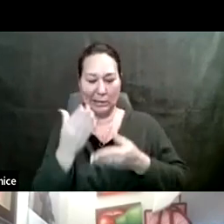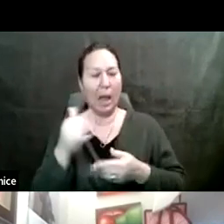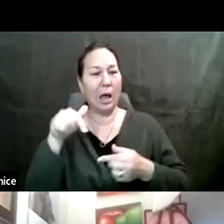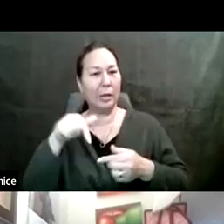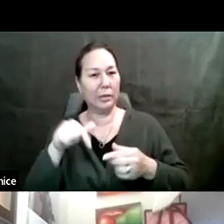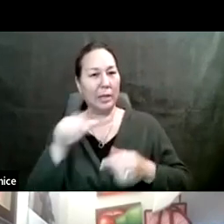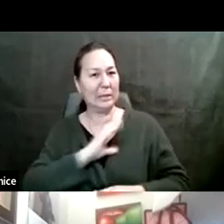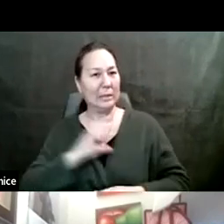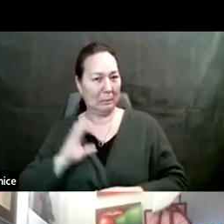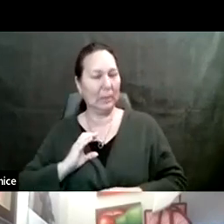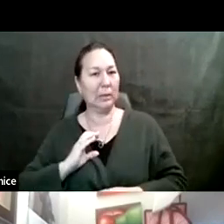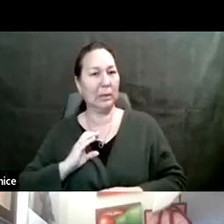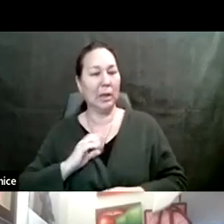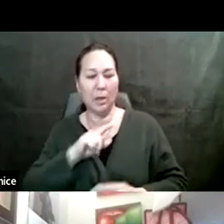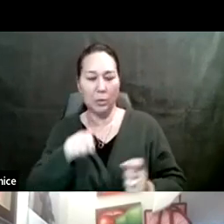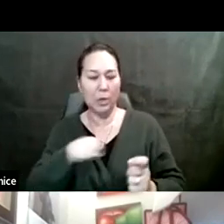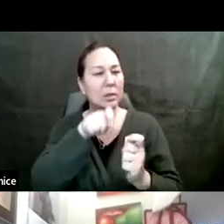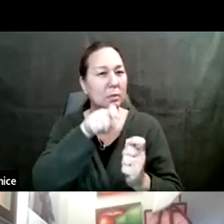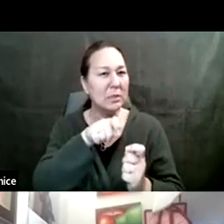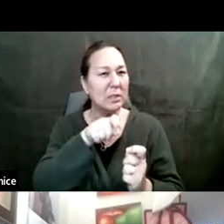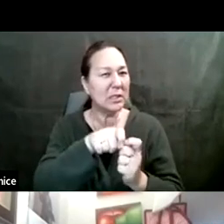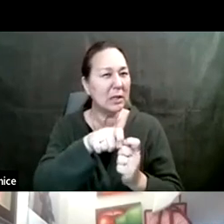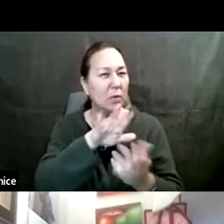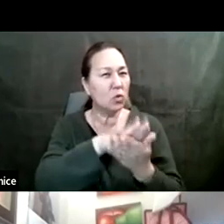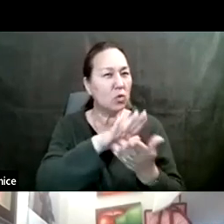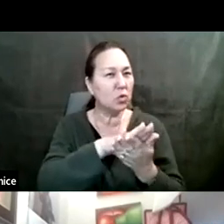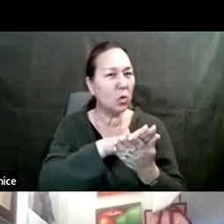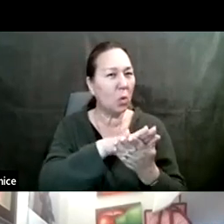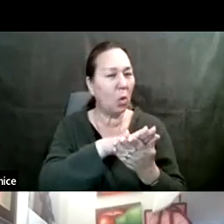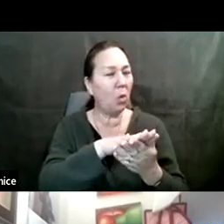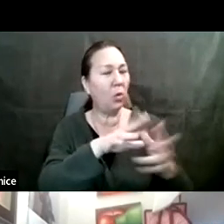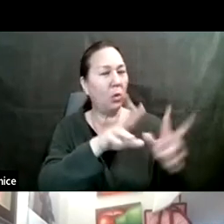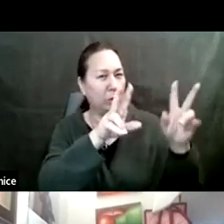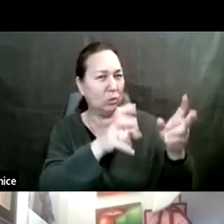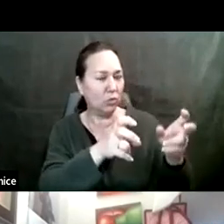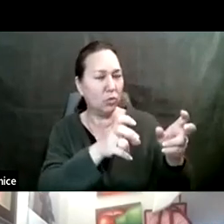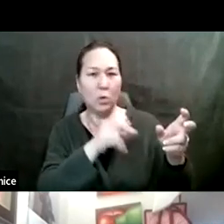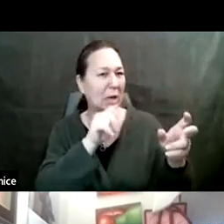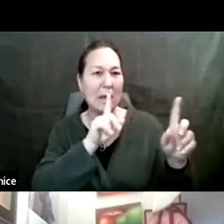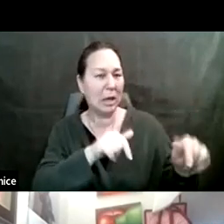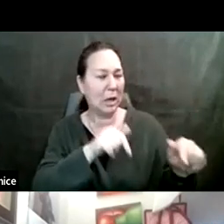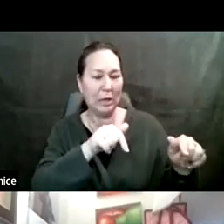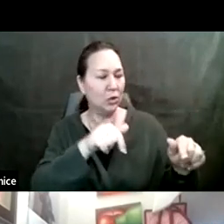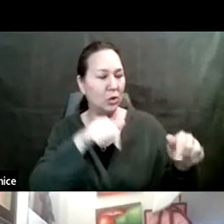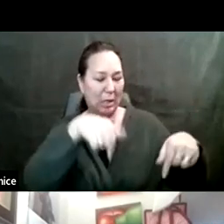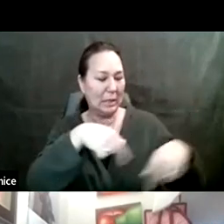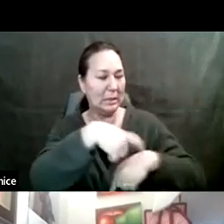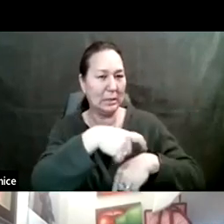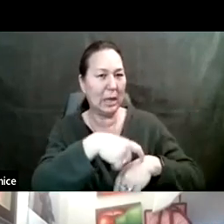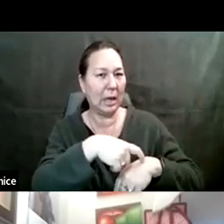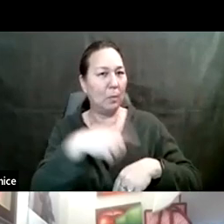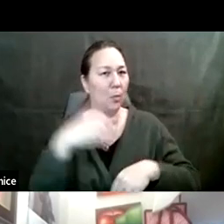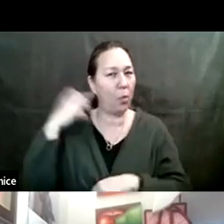on specific School matters are not answered at this time but refer to the superintendent for a later response